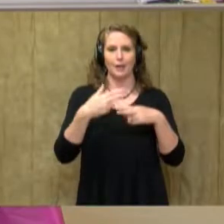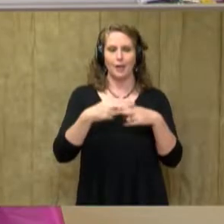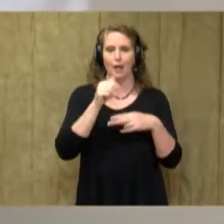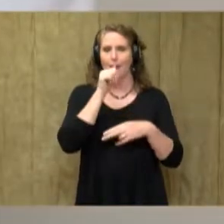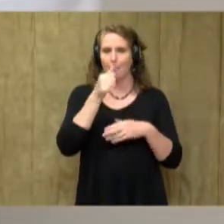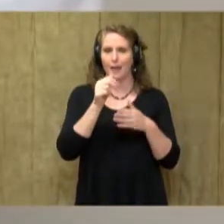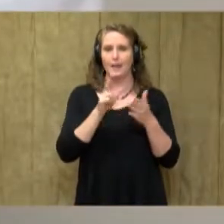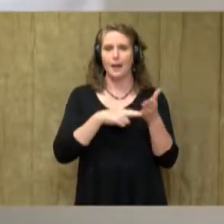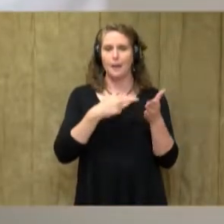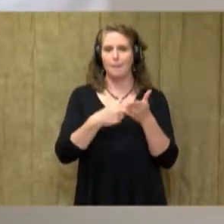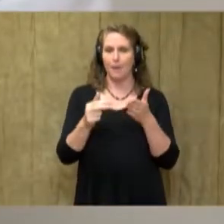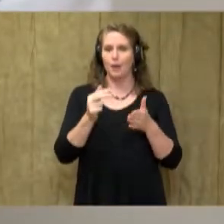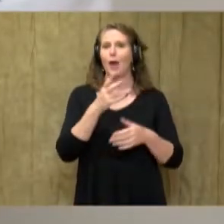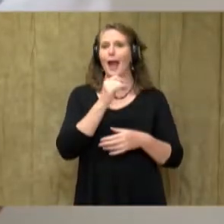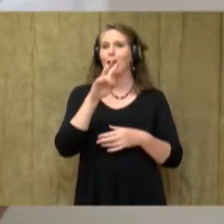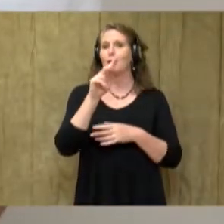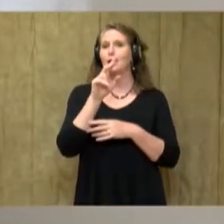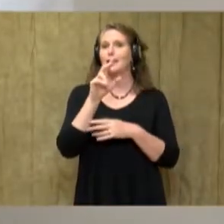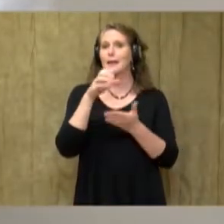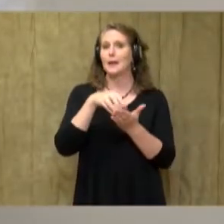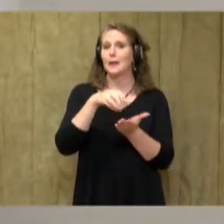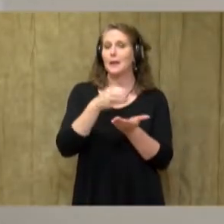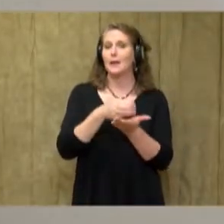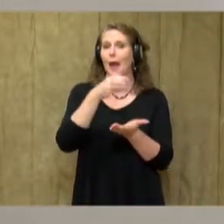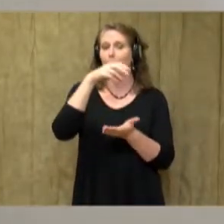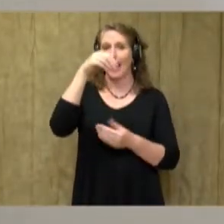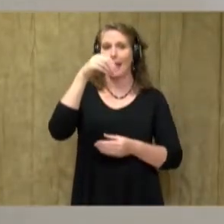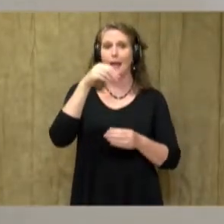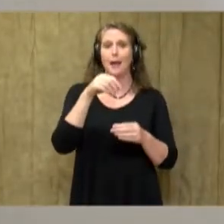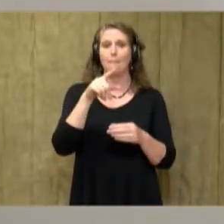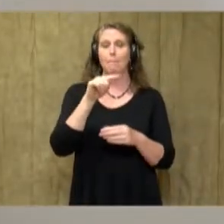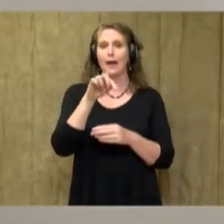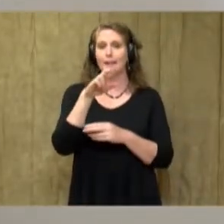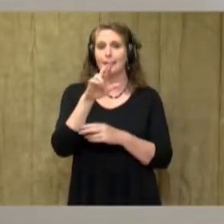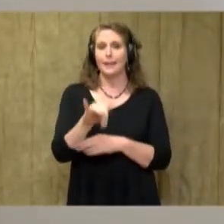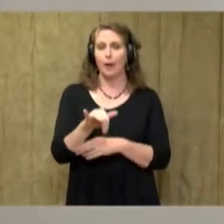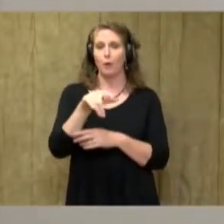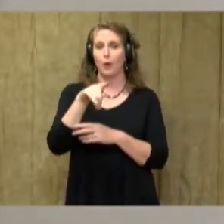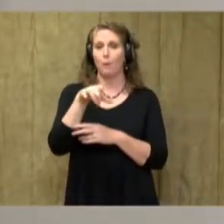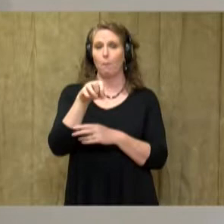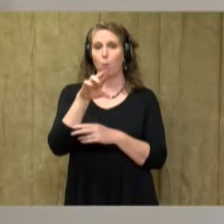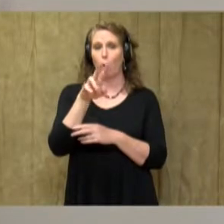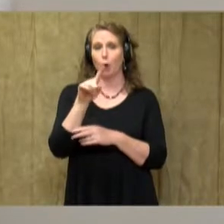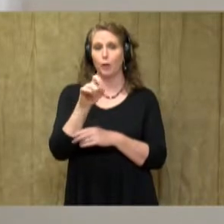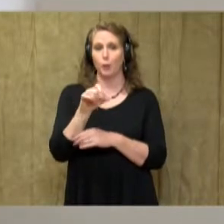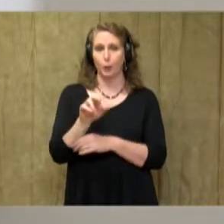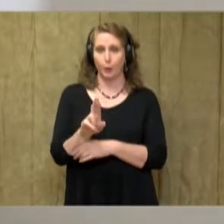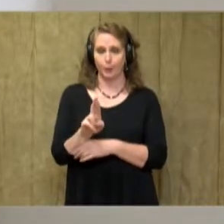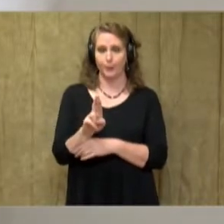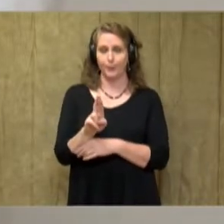and Cupcake by Terry Border. So let's learn about peanut butter.